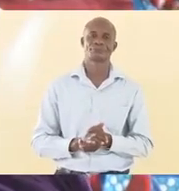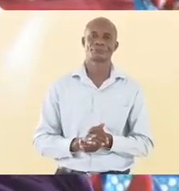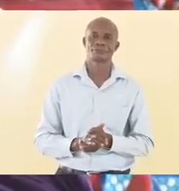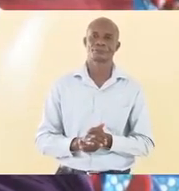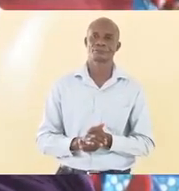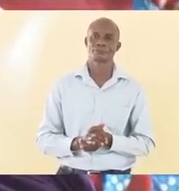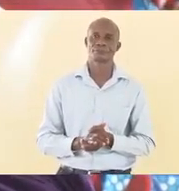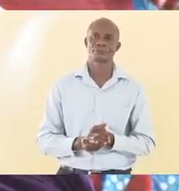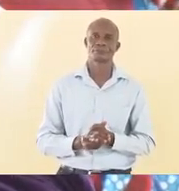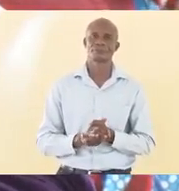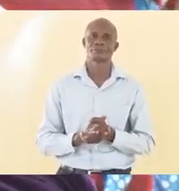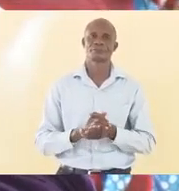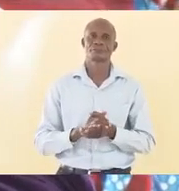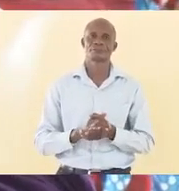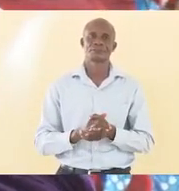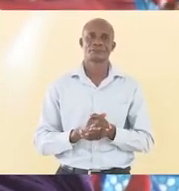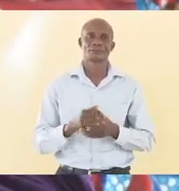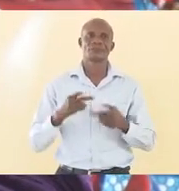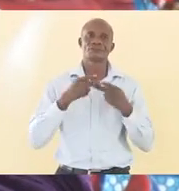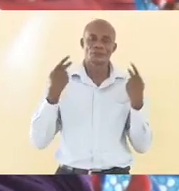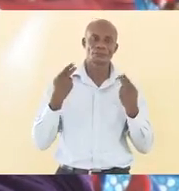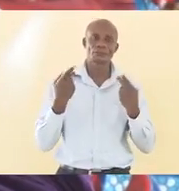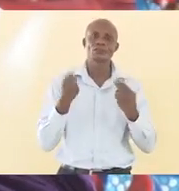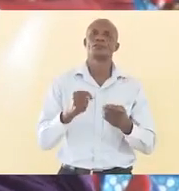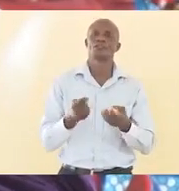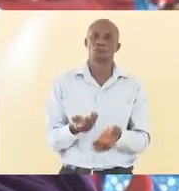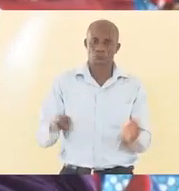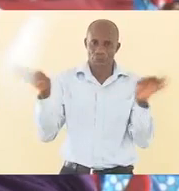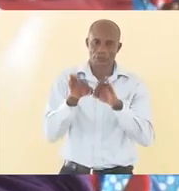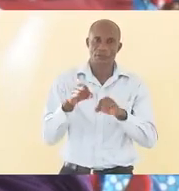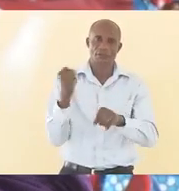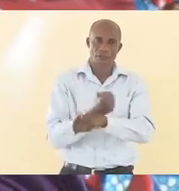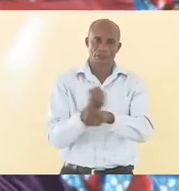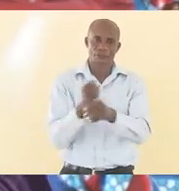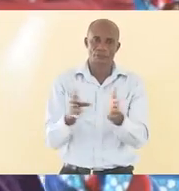world. But that the cornerstone of the Christian faith